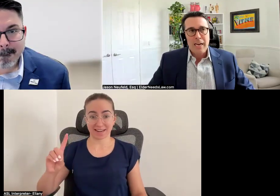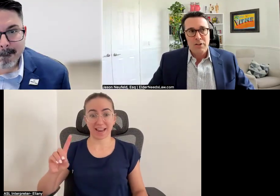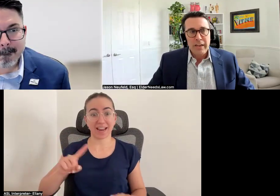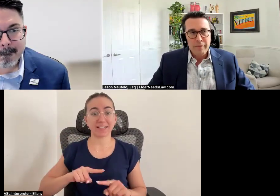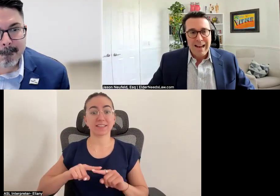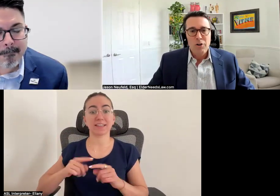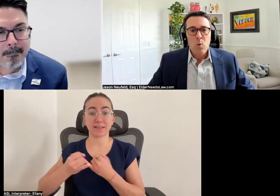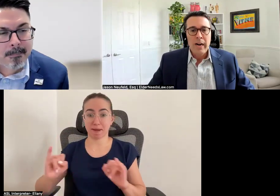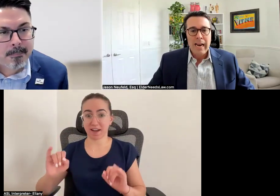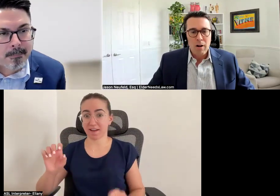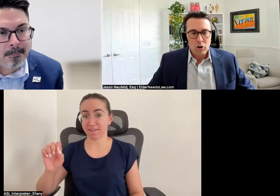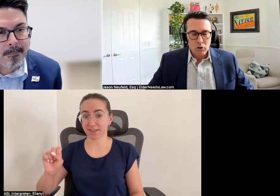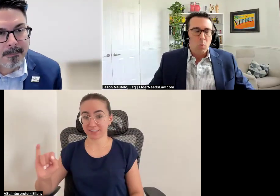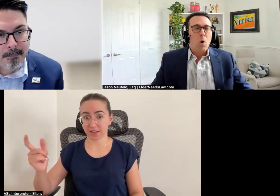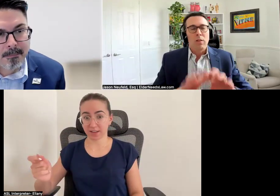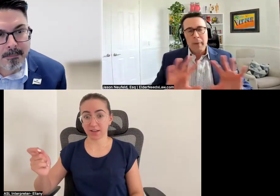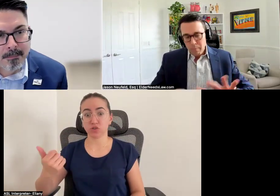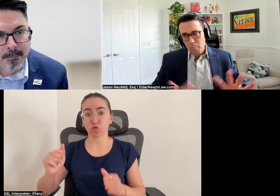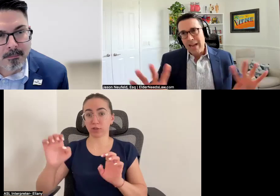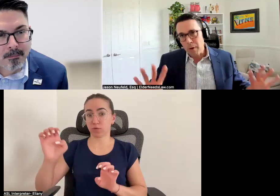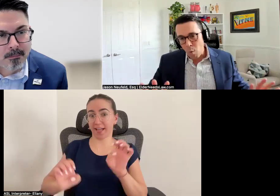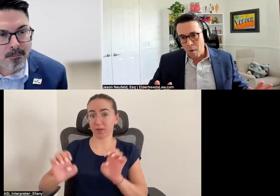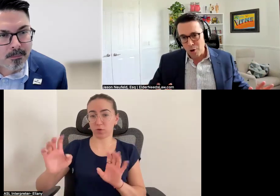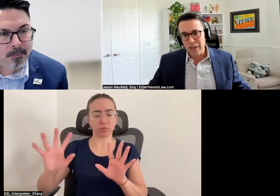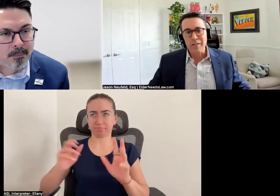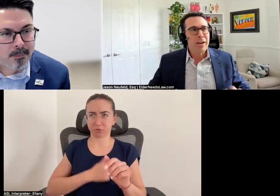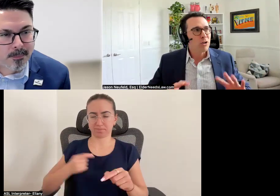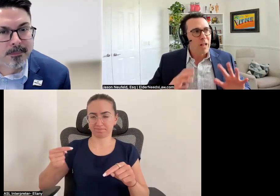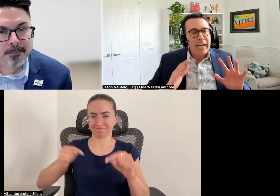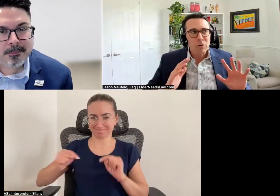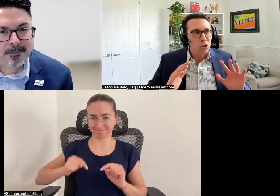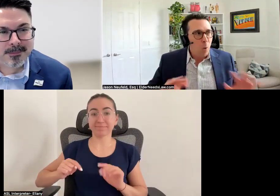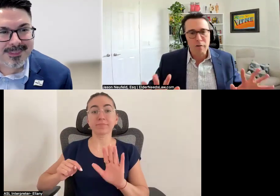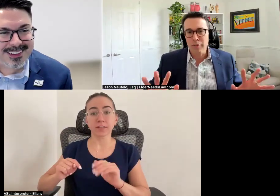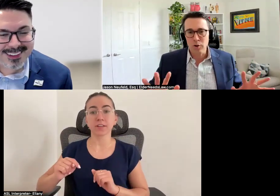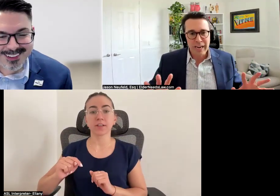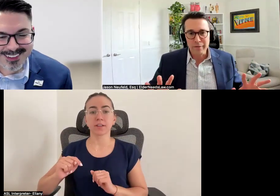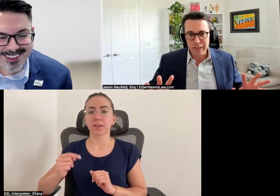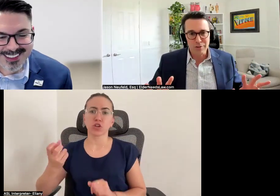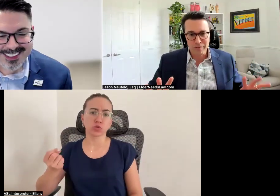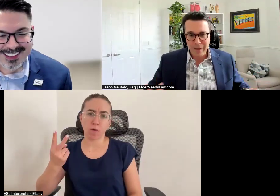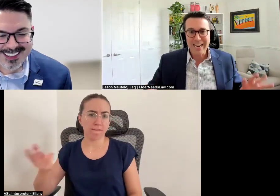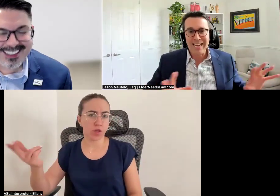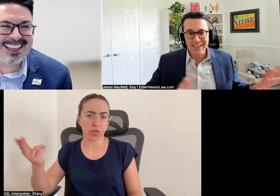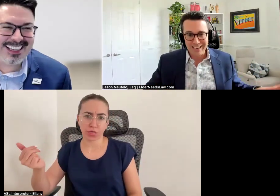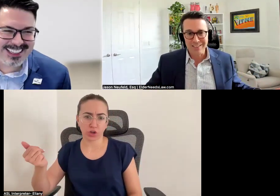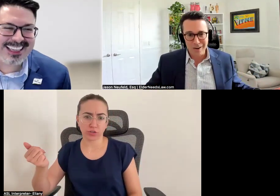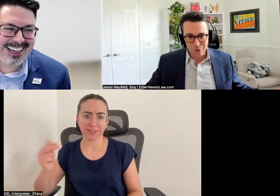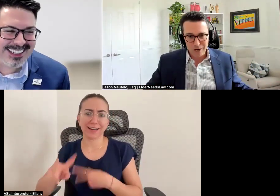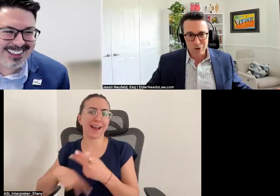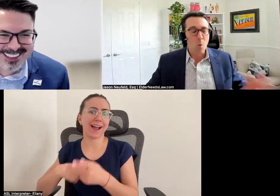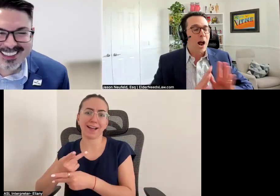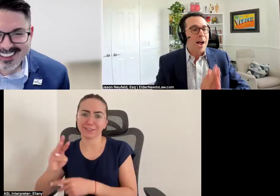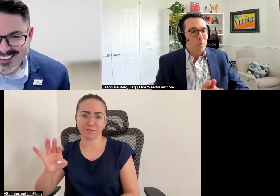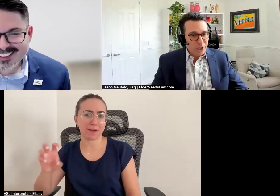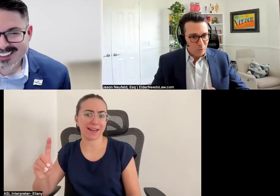SSI, is evaluating I'll back up even one more second. There's like 12 or 13 flavors of Medicaid in the state of Yeah.